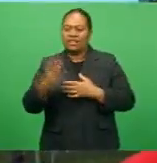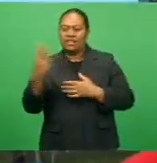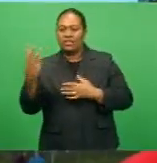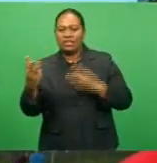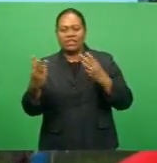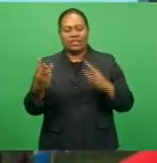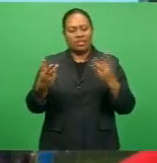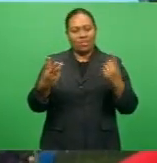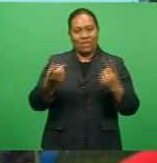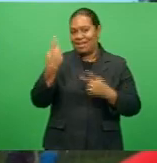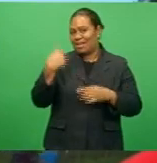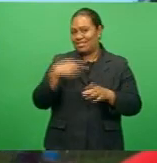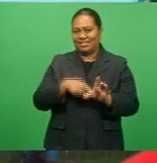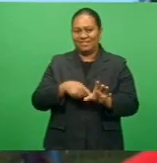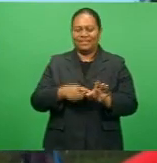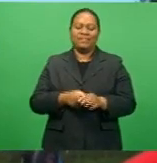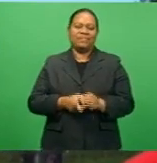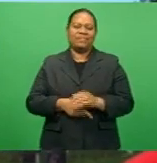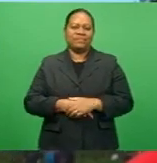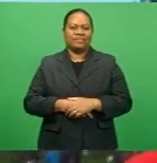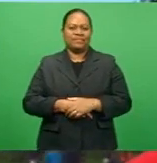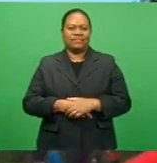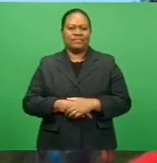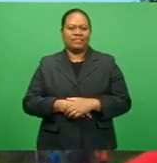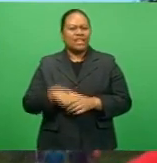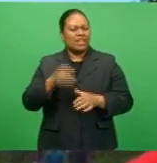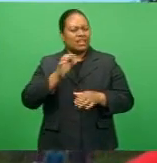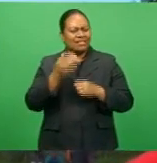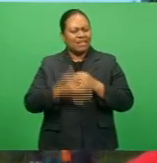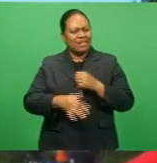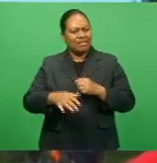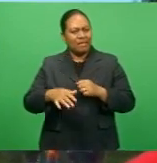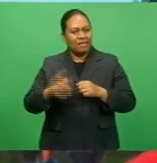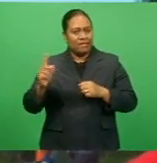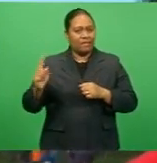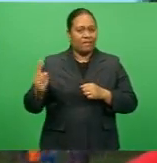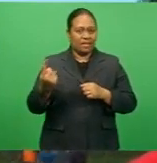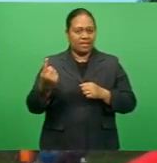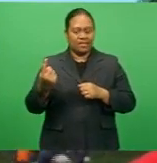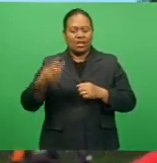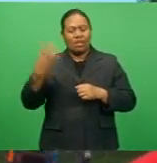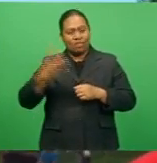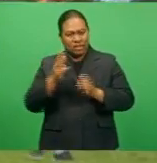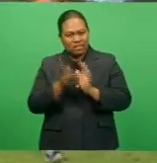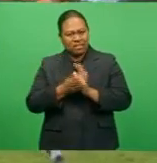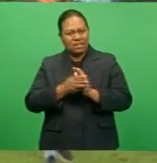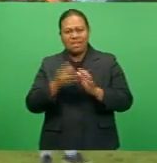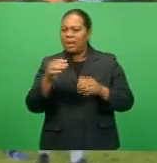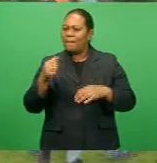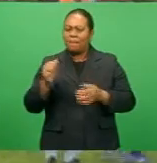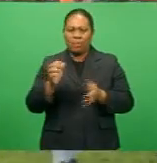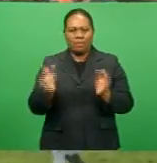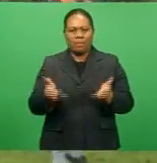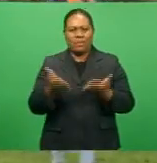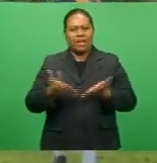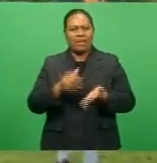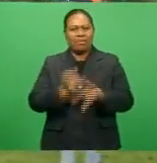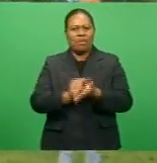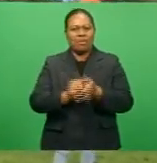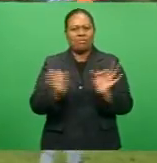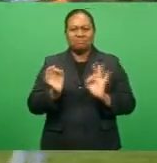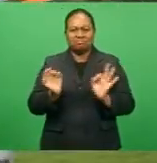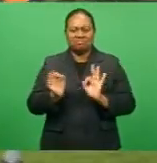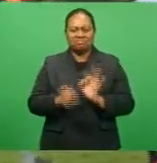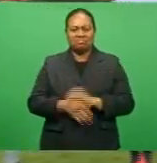For us, we didn't really play well in the first 40 minutes. We conceded about 3 tries. And